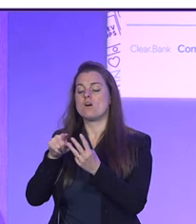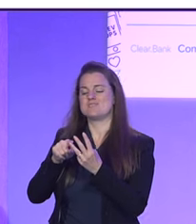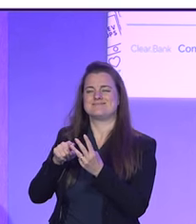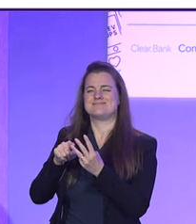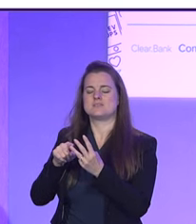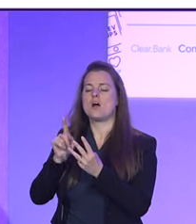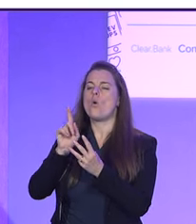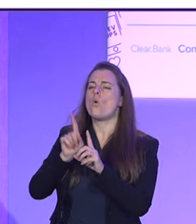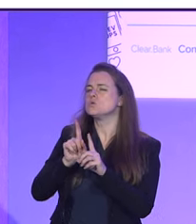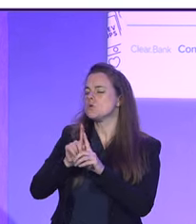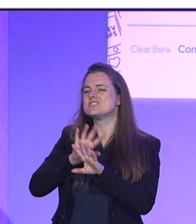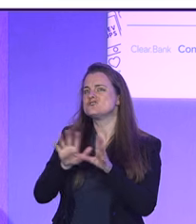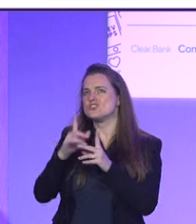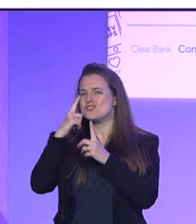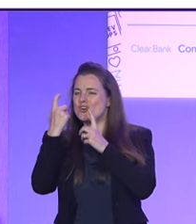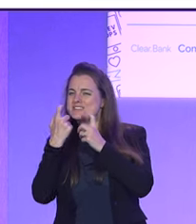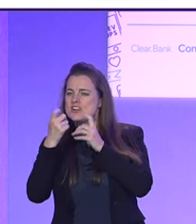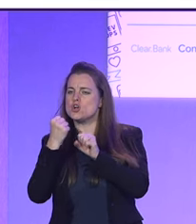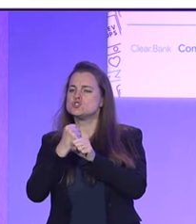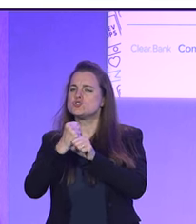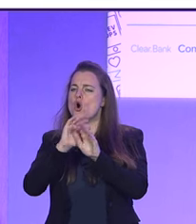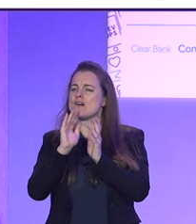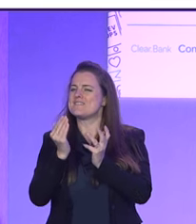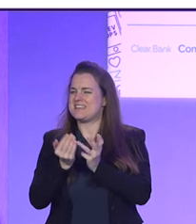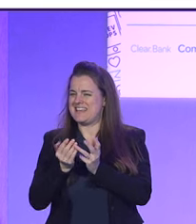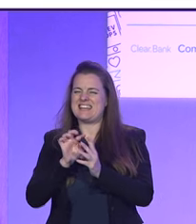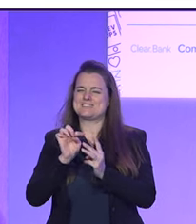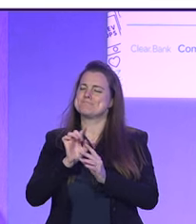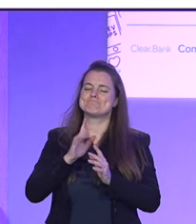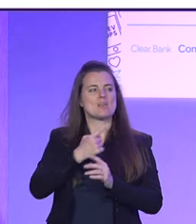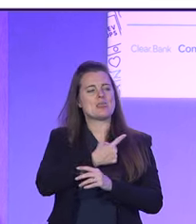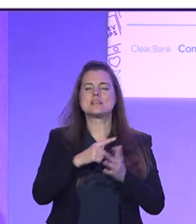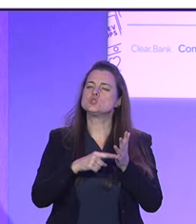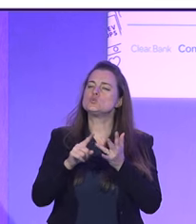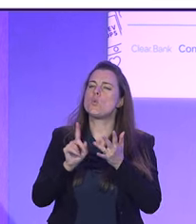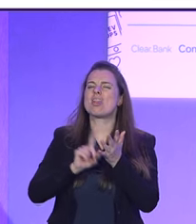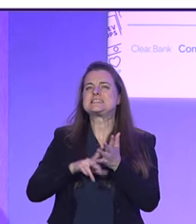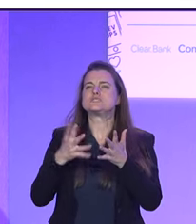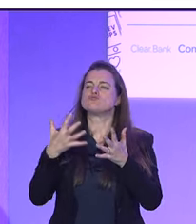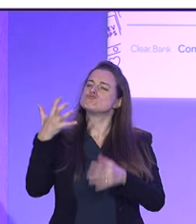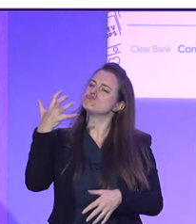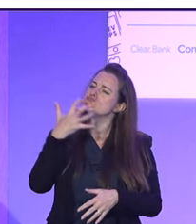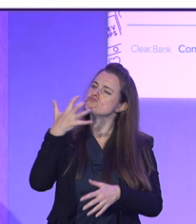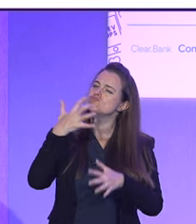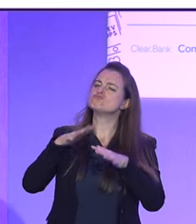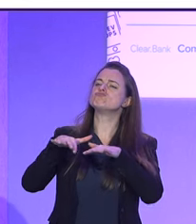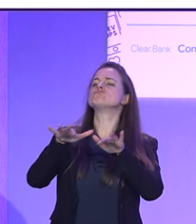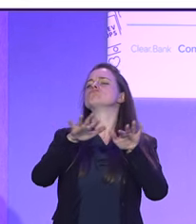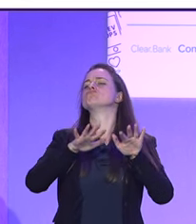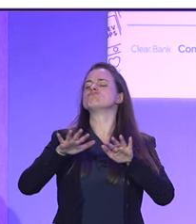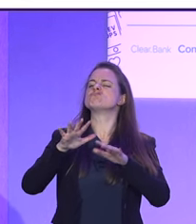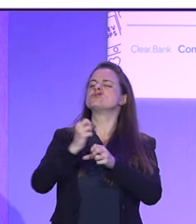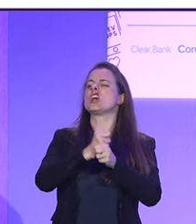geography, it doesn't, is not fine-grained. It gives you the EMEA region,